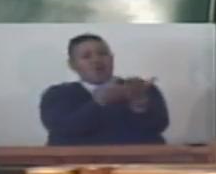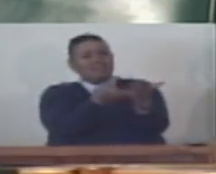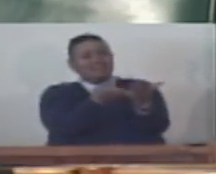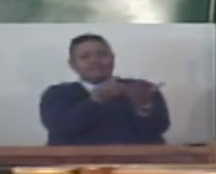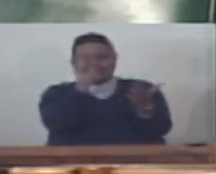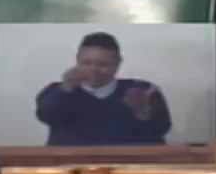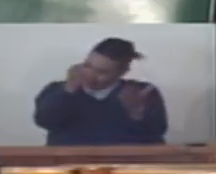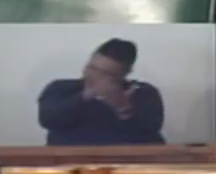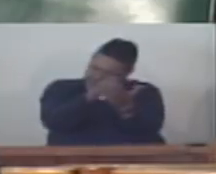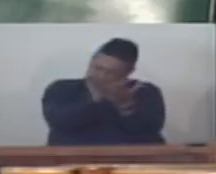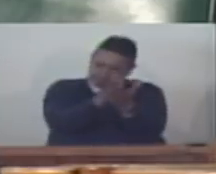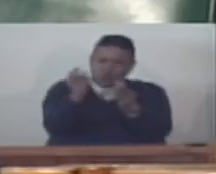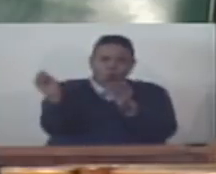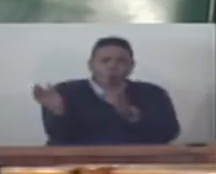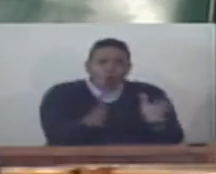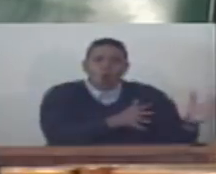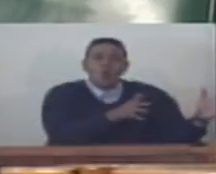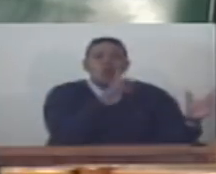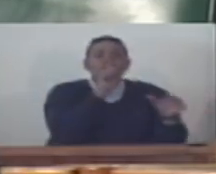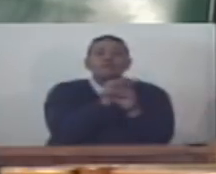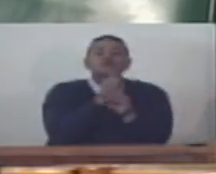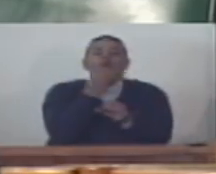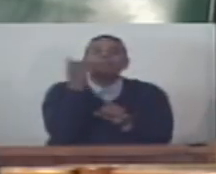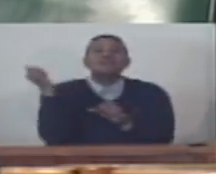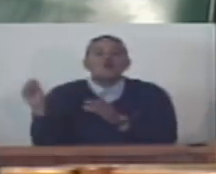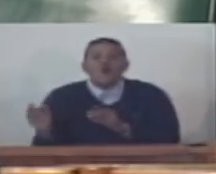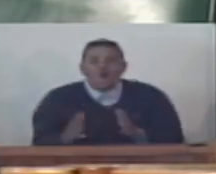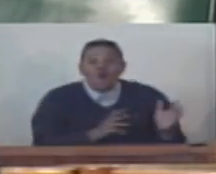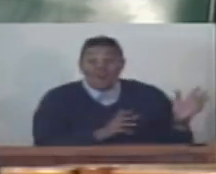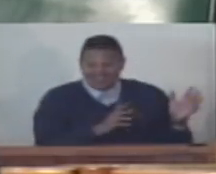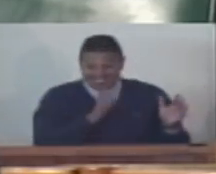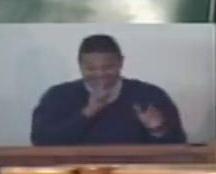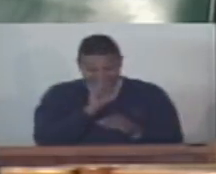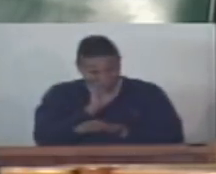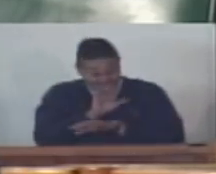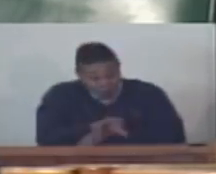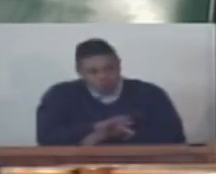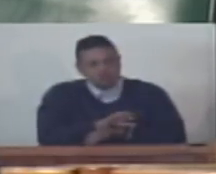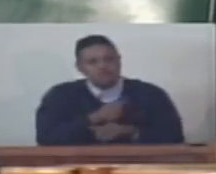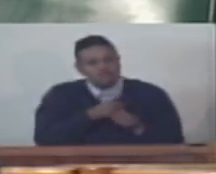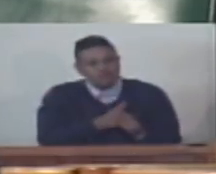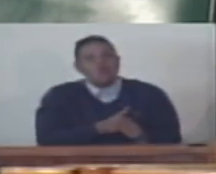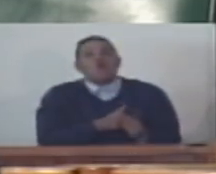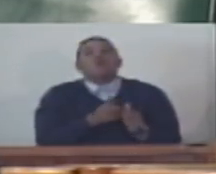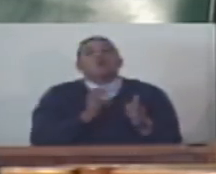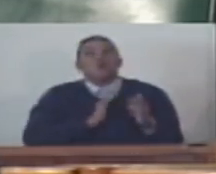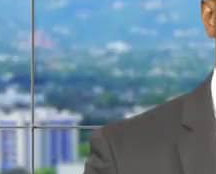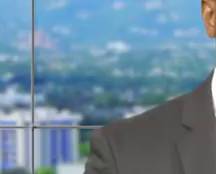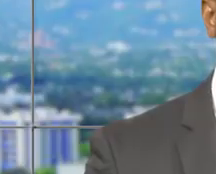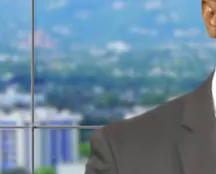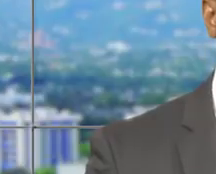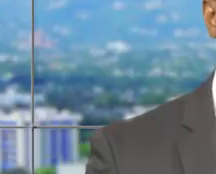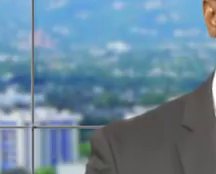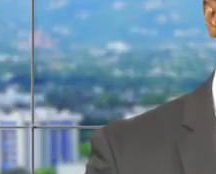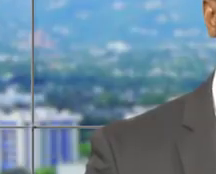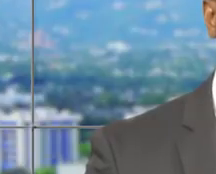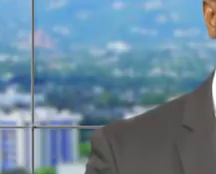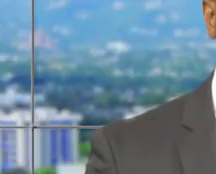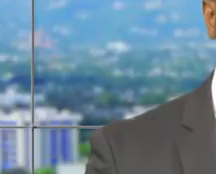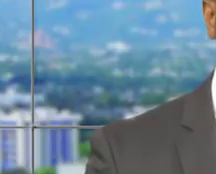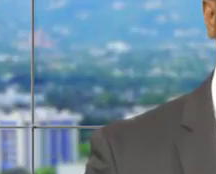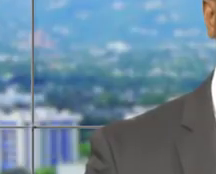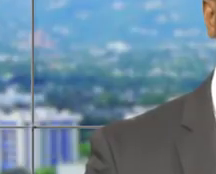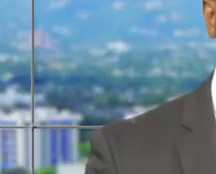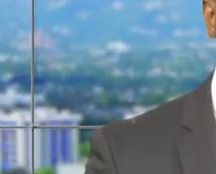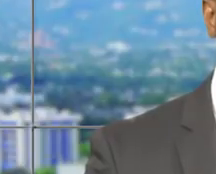order, to ensure better order and the enforcement of order on our roads. There were